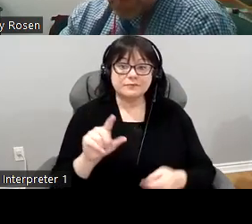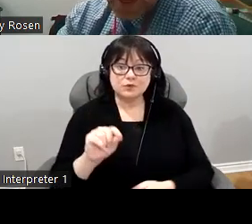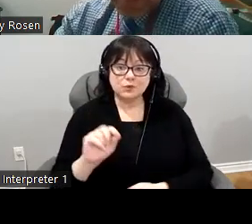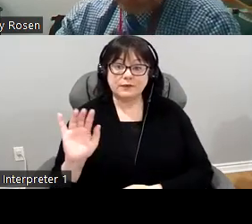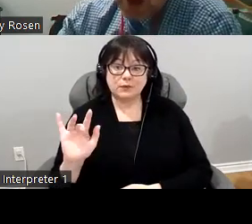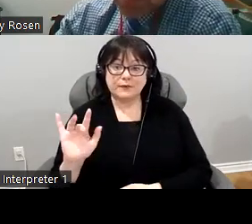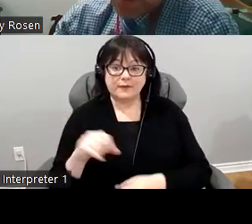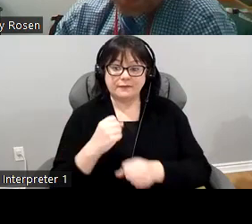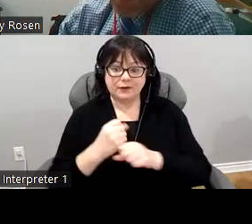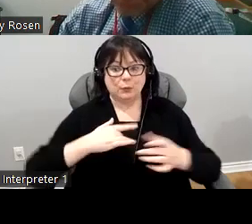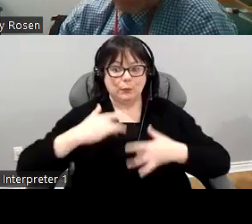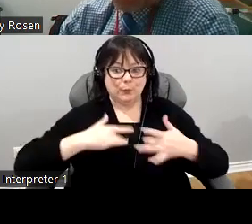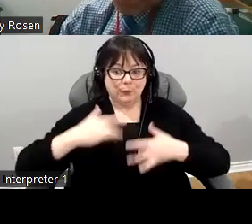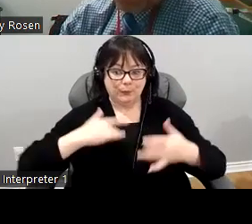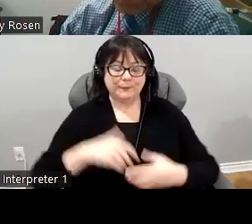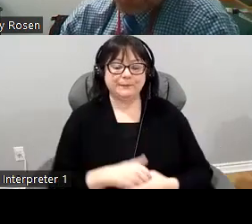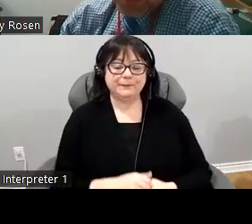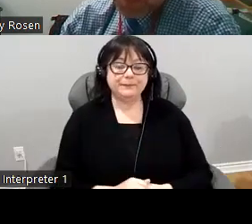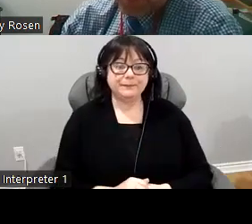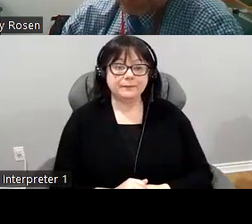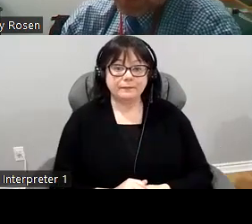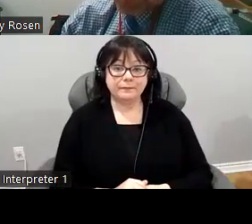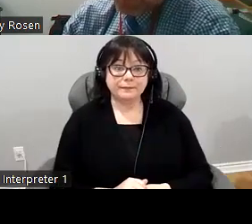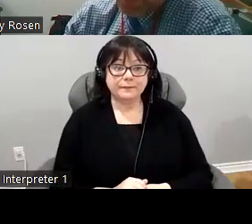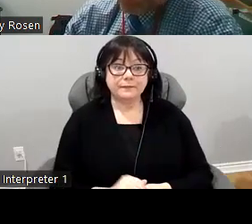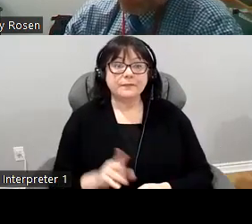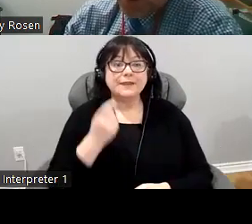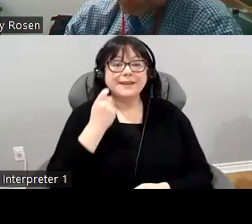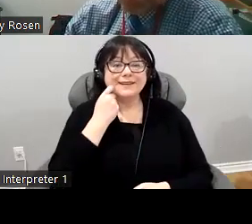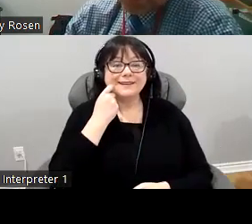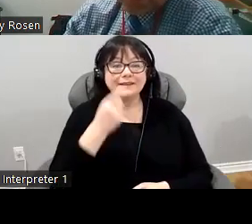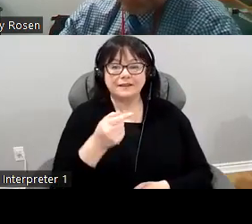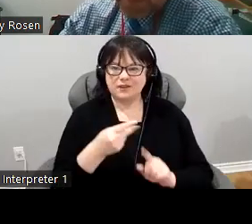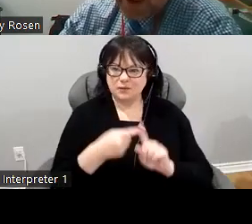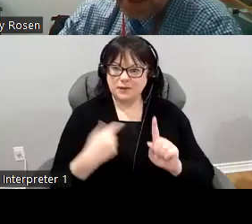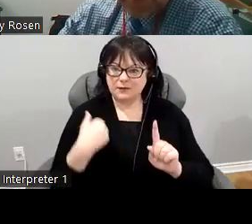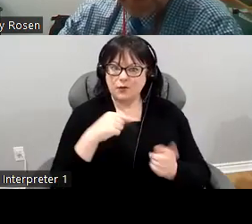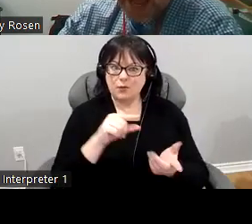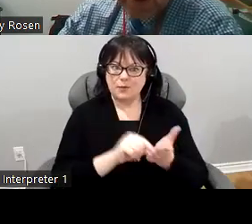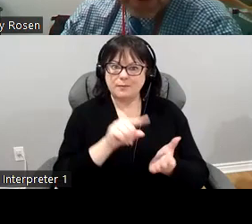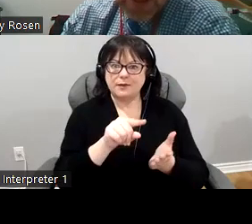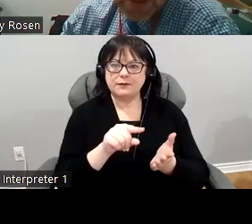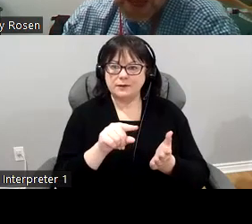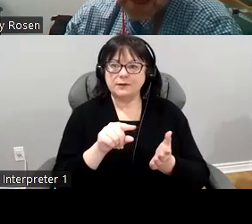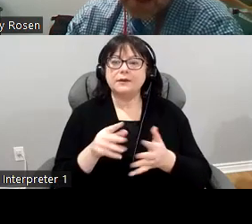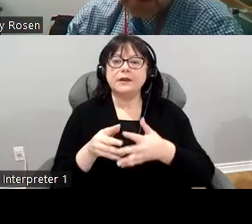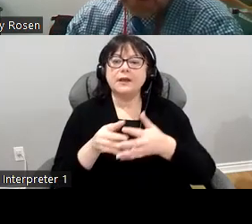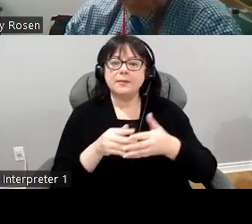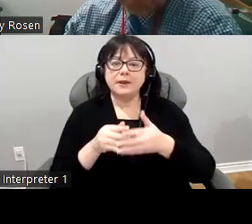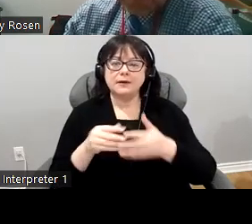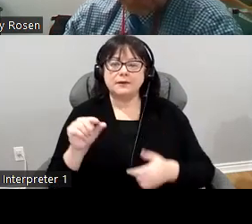that. We looked at our initial experience. We just published this a few months ago in the Journal of the American Geriatrics